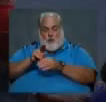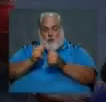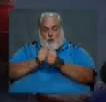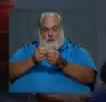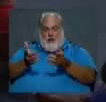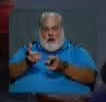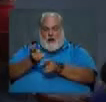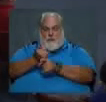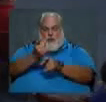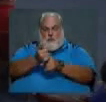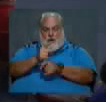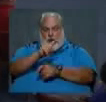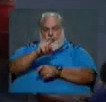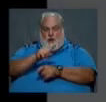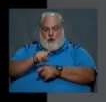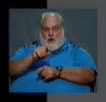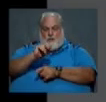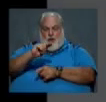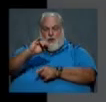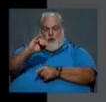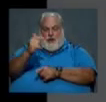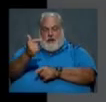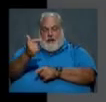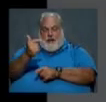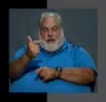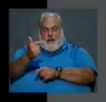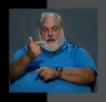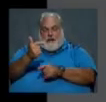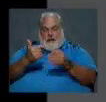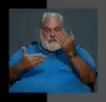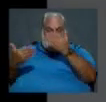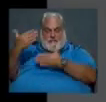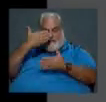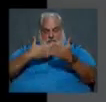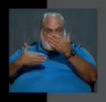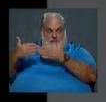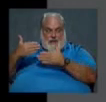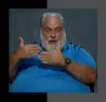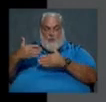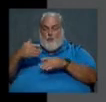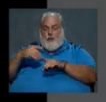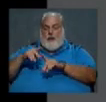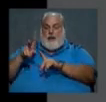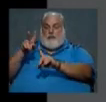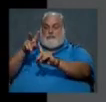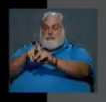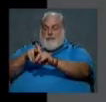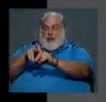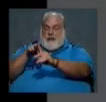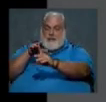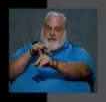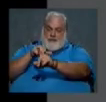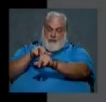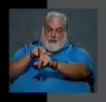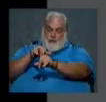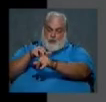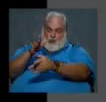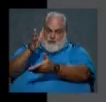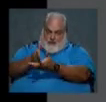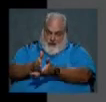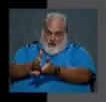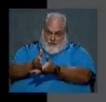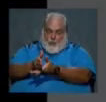proper zoning approval and was issued a notice to cease that use or to file for the conditional use permit, which the applicant has